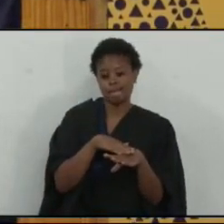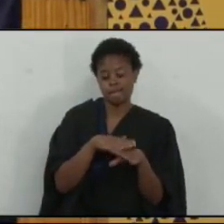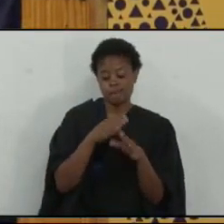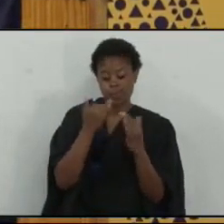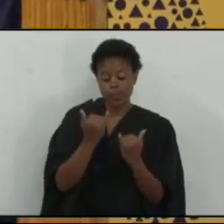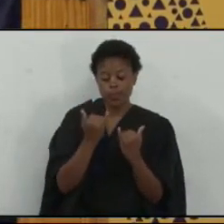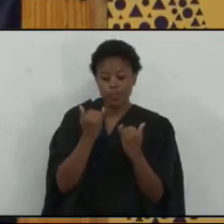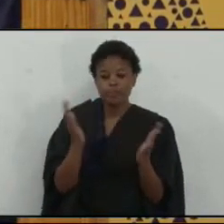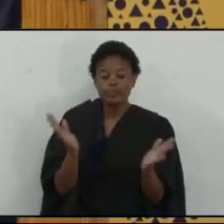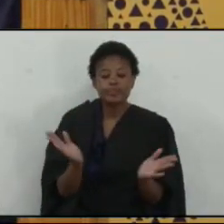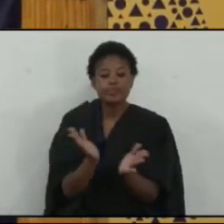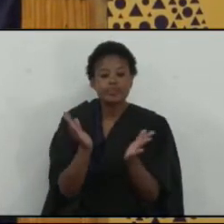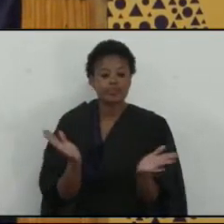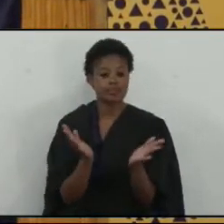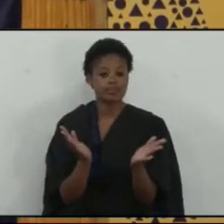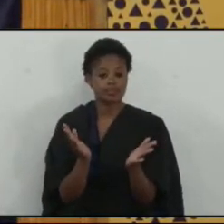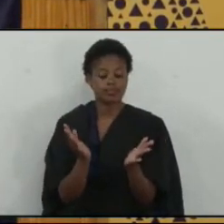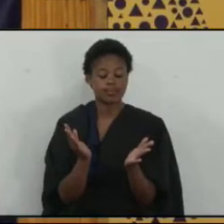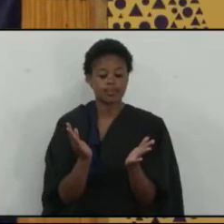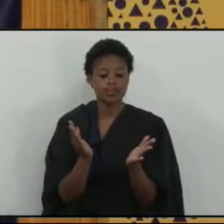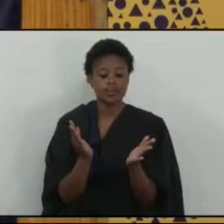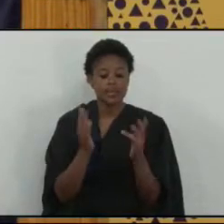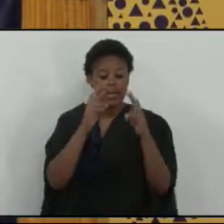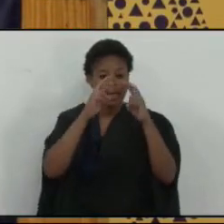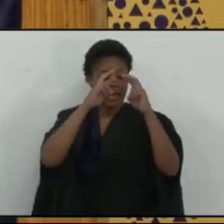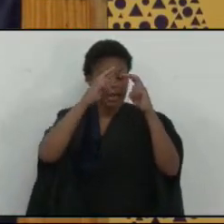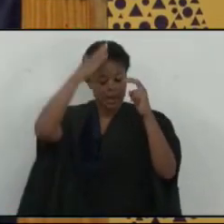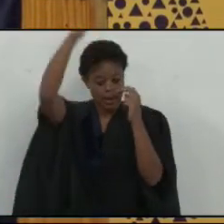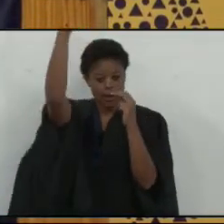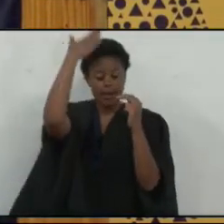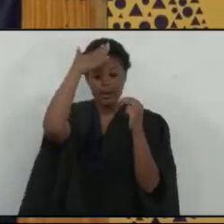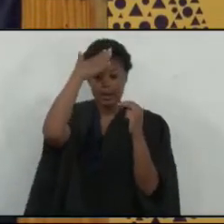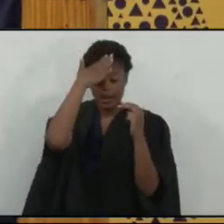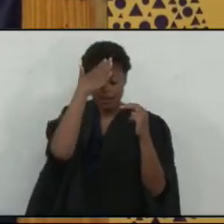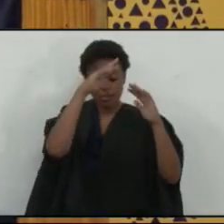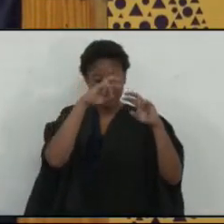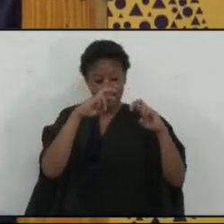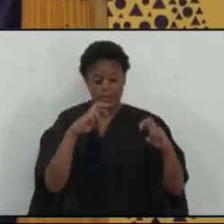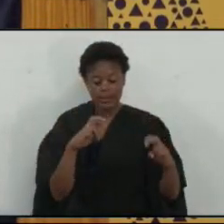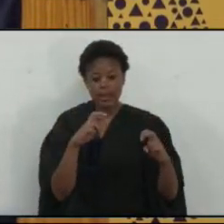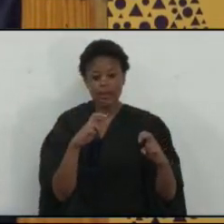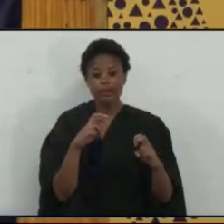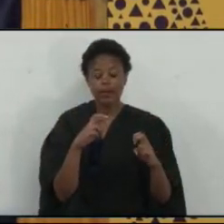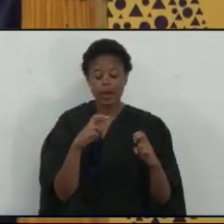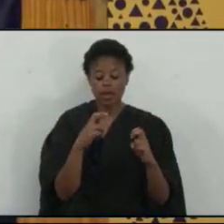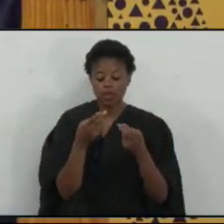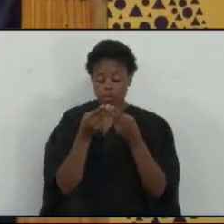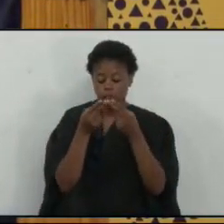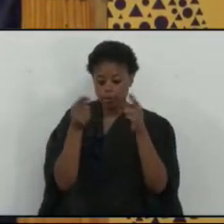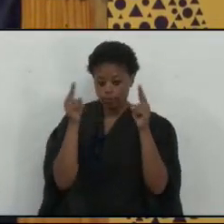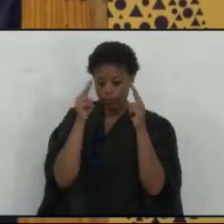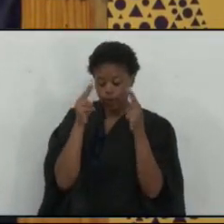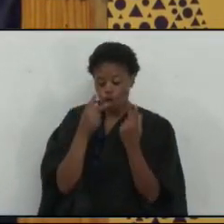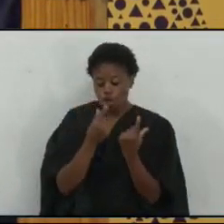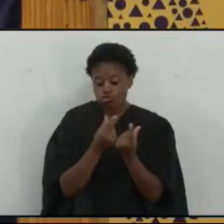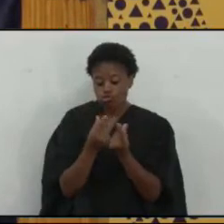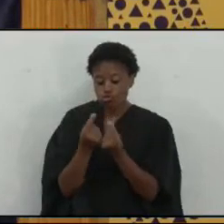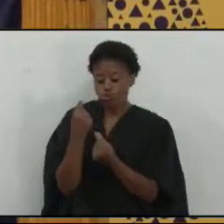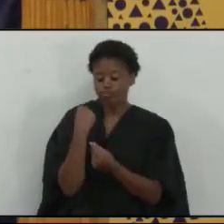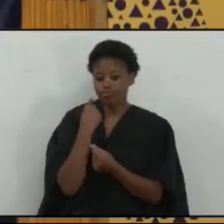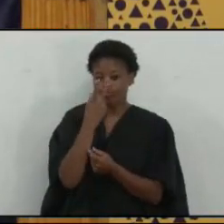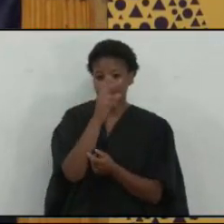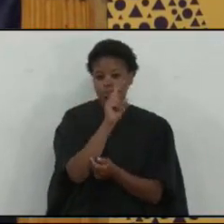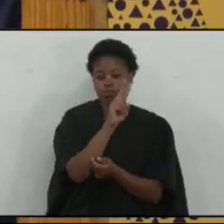however, encouraged by a graduate destination survey undertaken by our university in